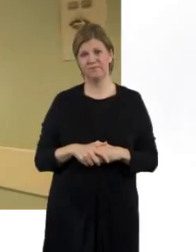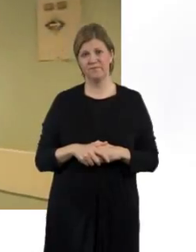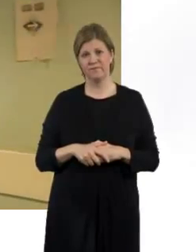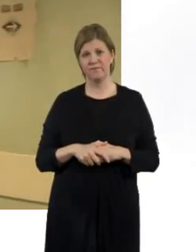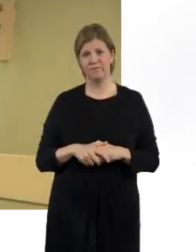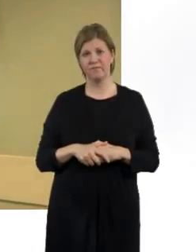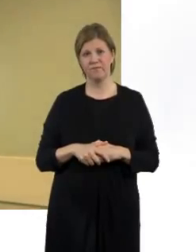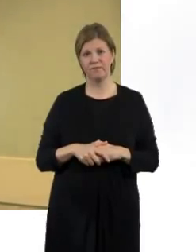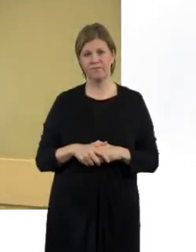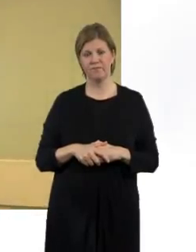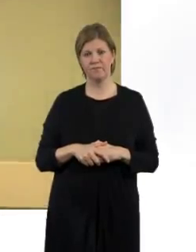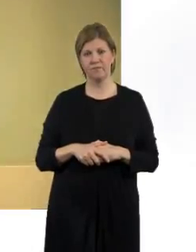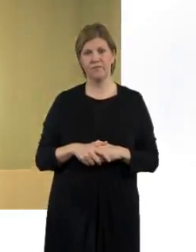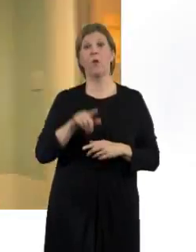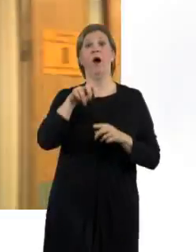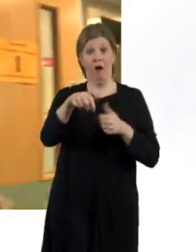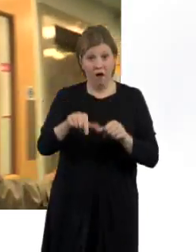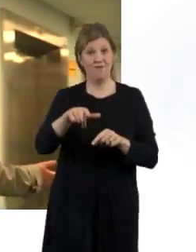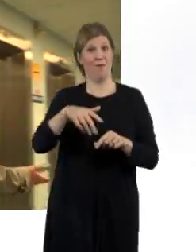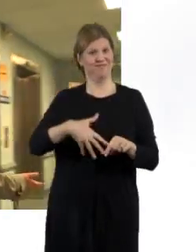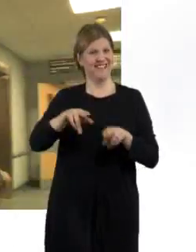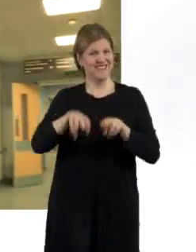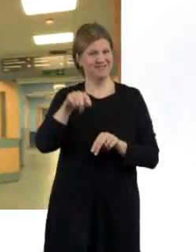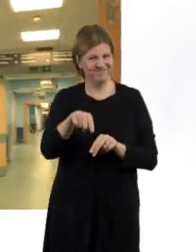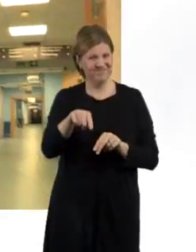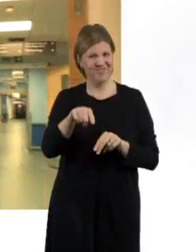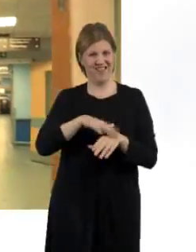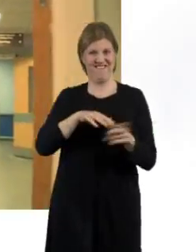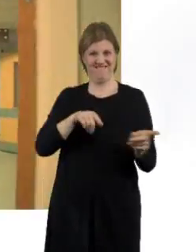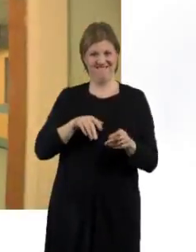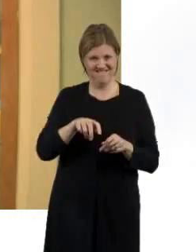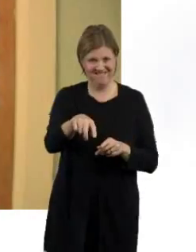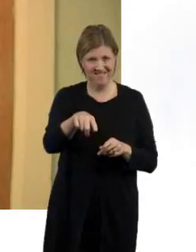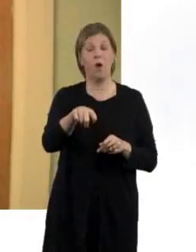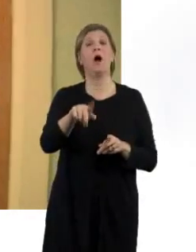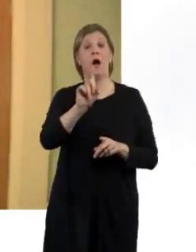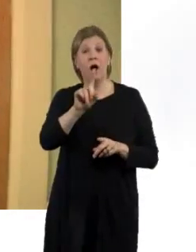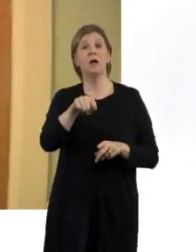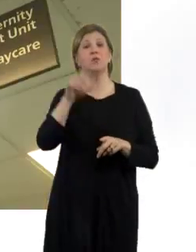along this corridor, past the lifts,